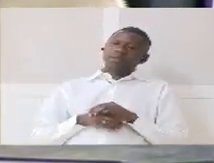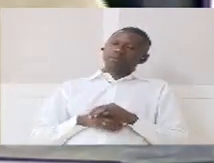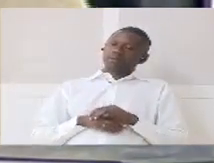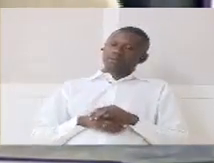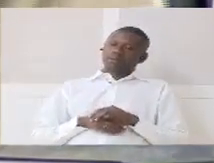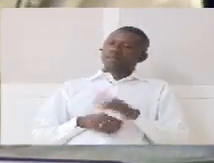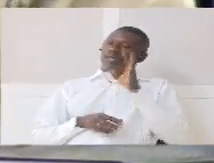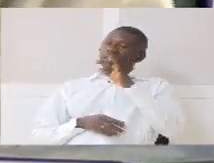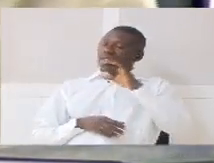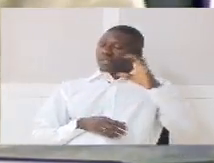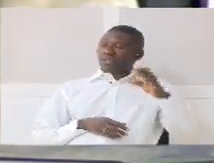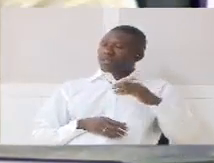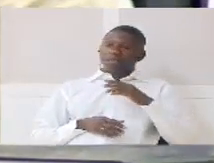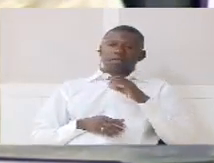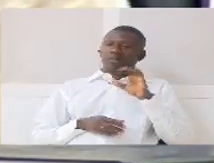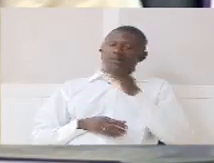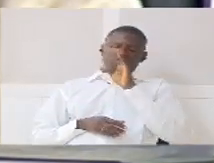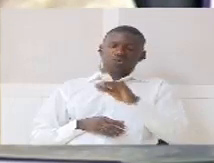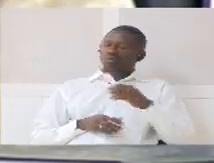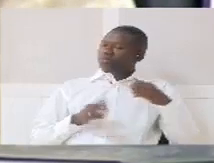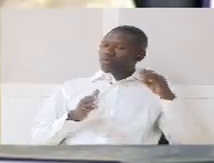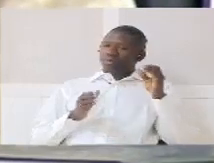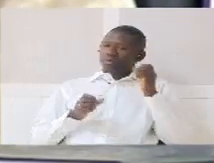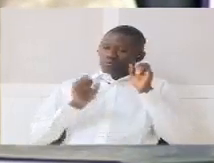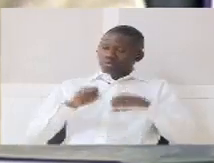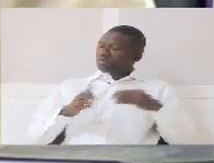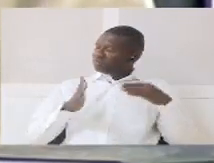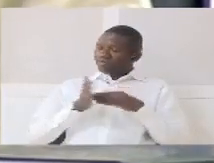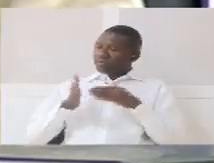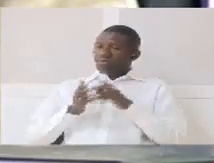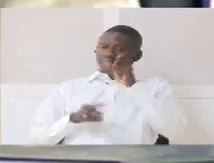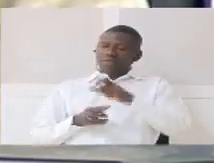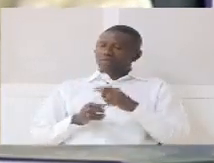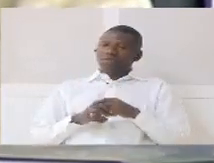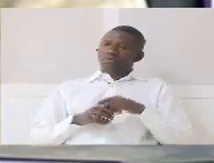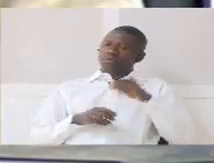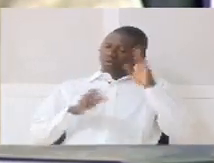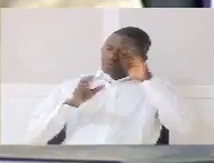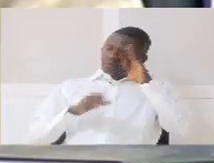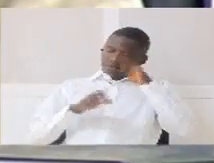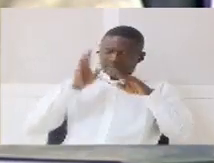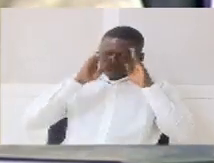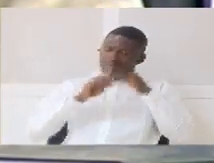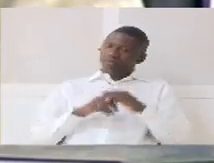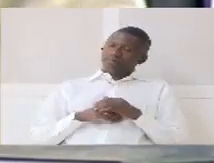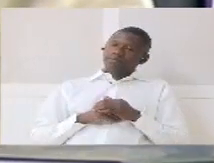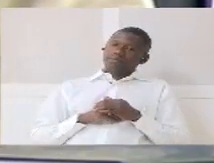to victims will find a but if they refuse to apologize, to reconcile, the TRRC cannot force the victims to